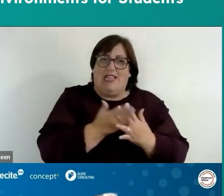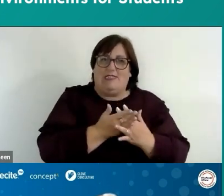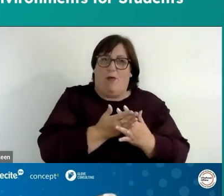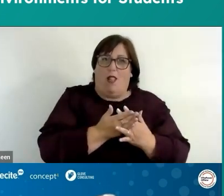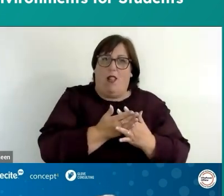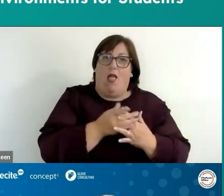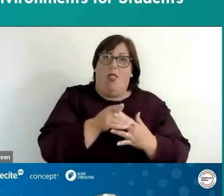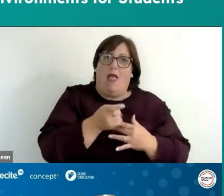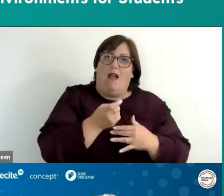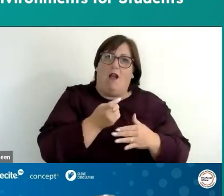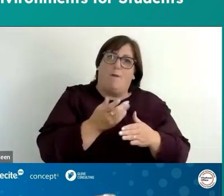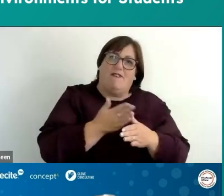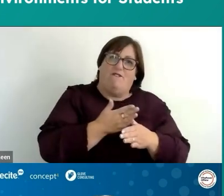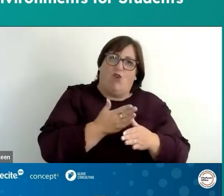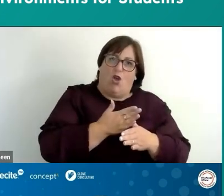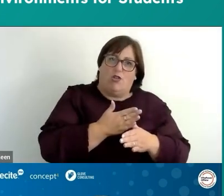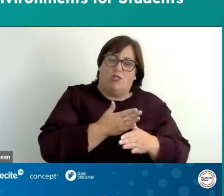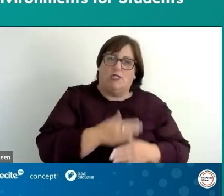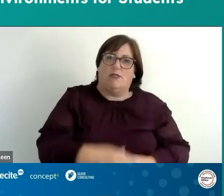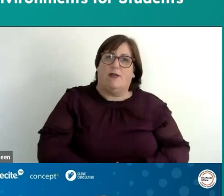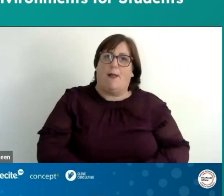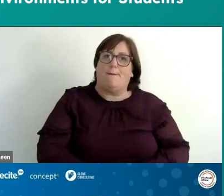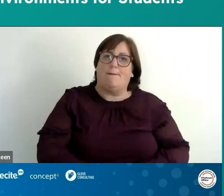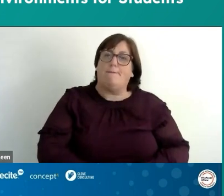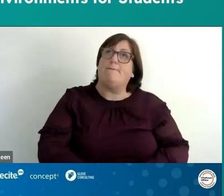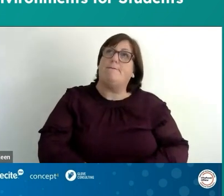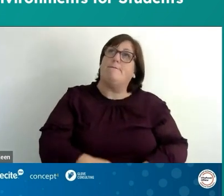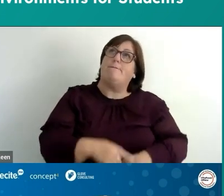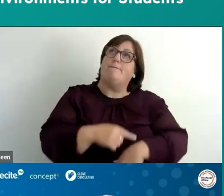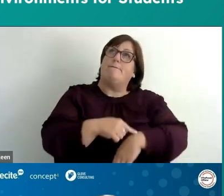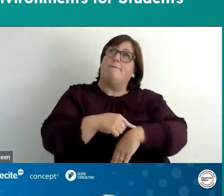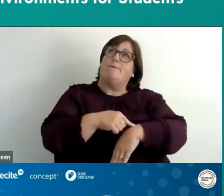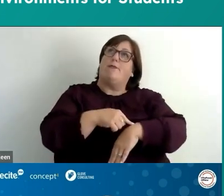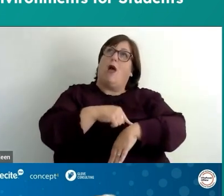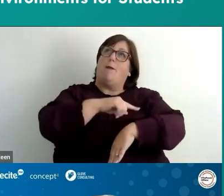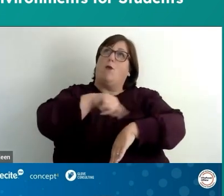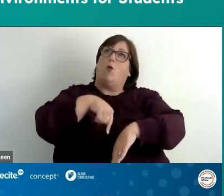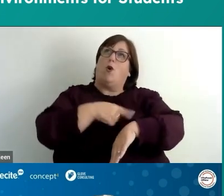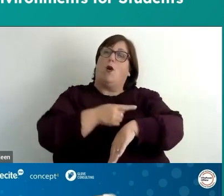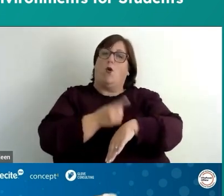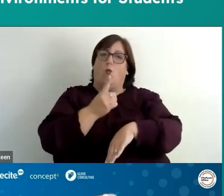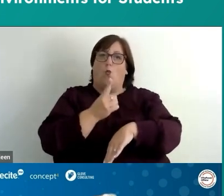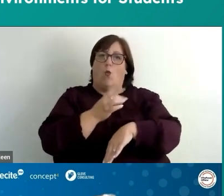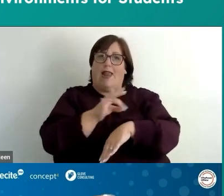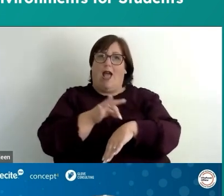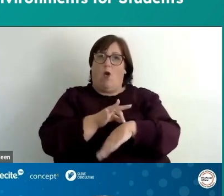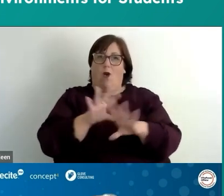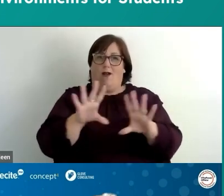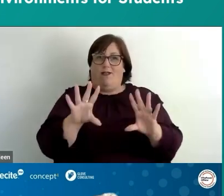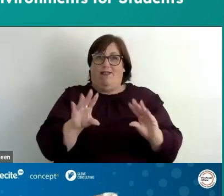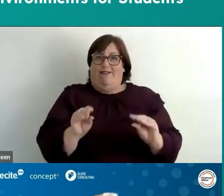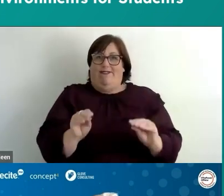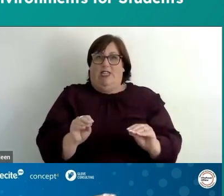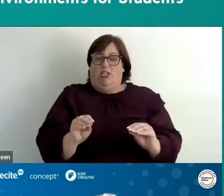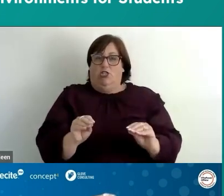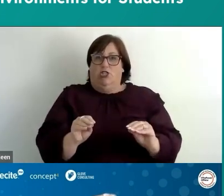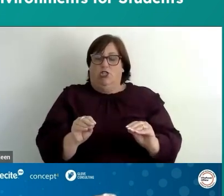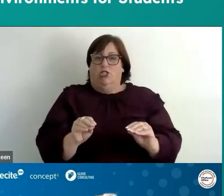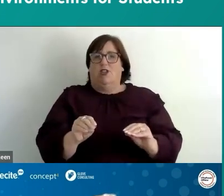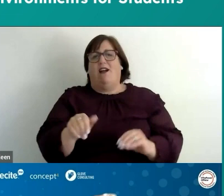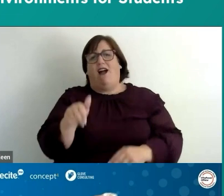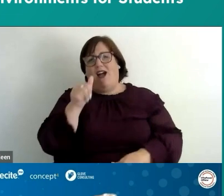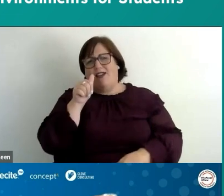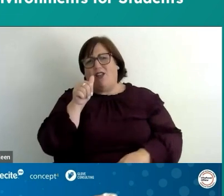Thank you very much, Alex. So I think we've hit our 1 hour. So what we'll do is we'll stop there, but I know there'll be a